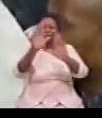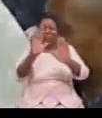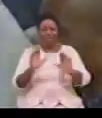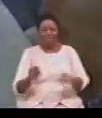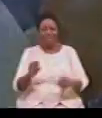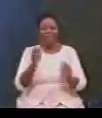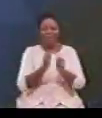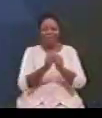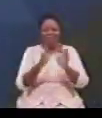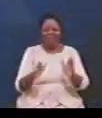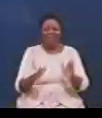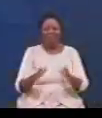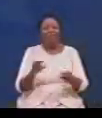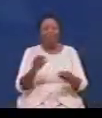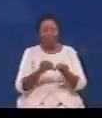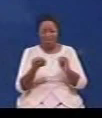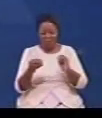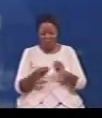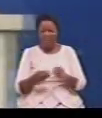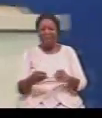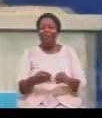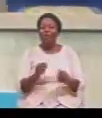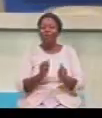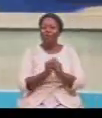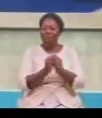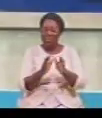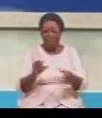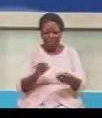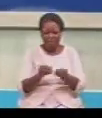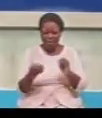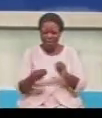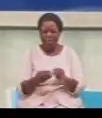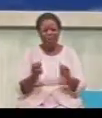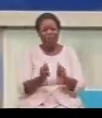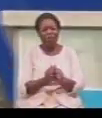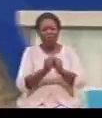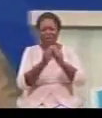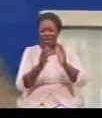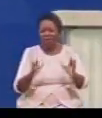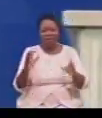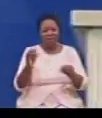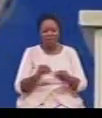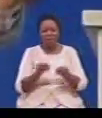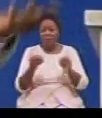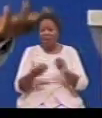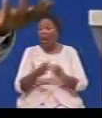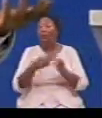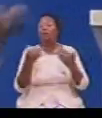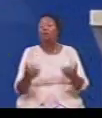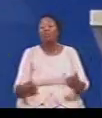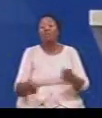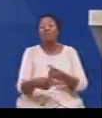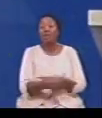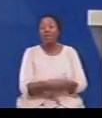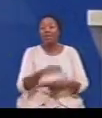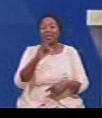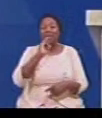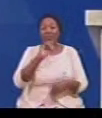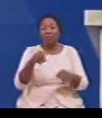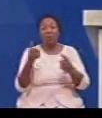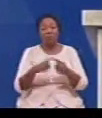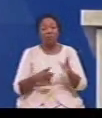Wonders without number, without number, without number. And today is going